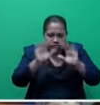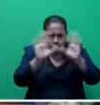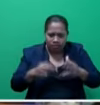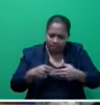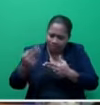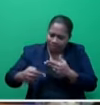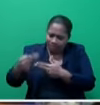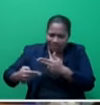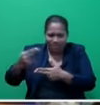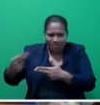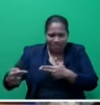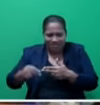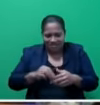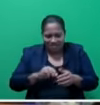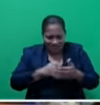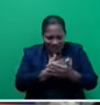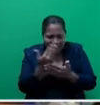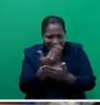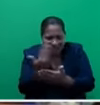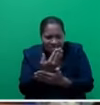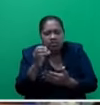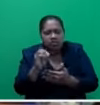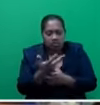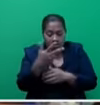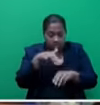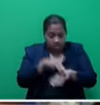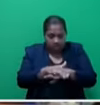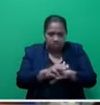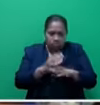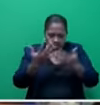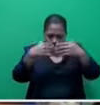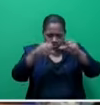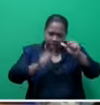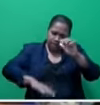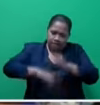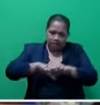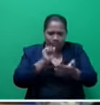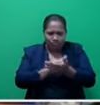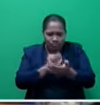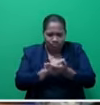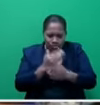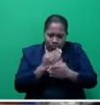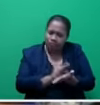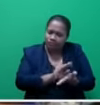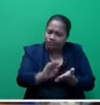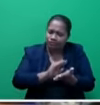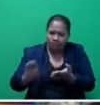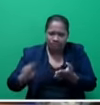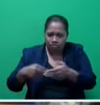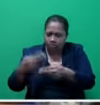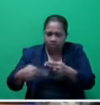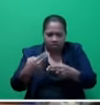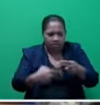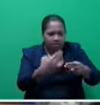this activity over the next 6 to 8 months to achieve full completion of this initiative. Honorable Speaker,